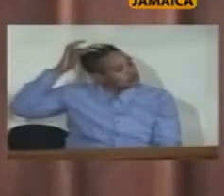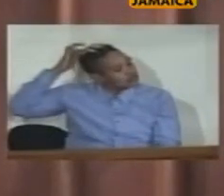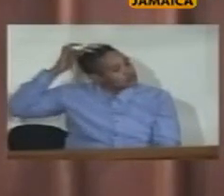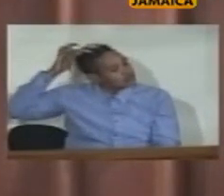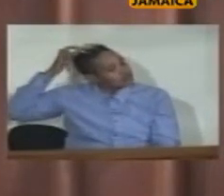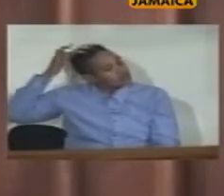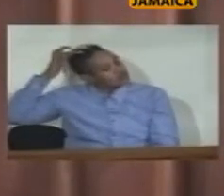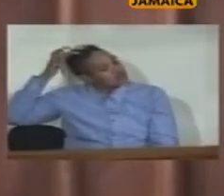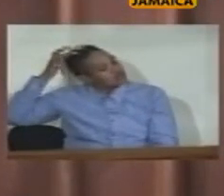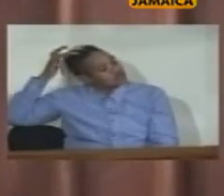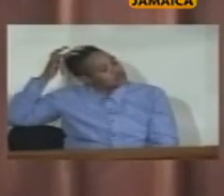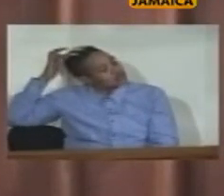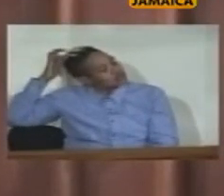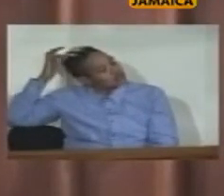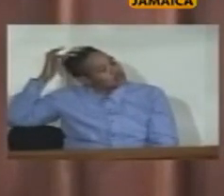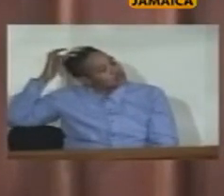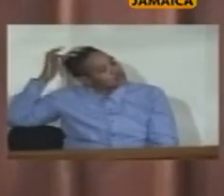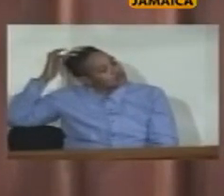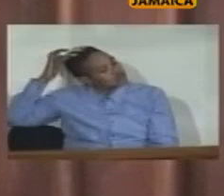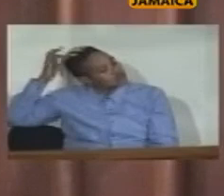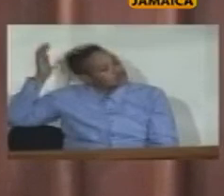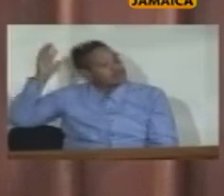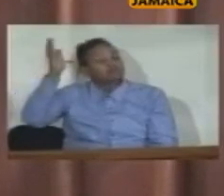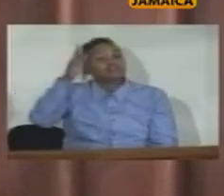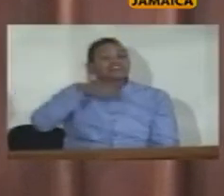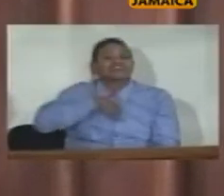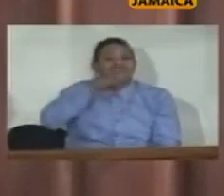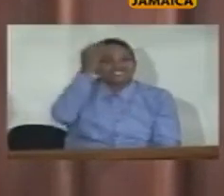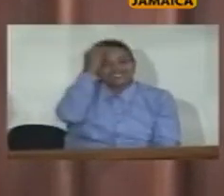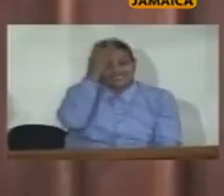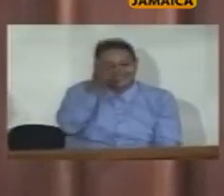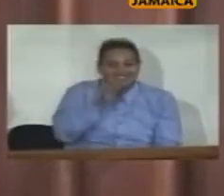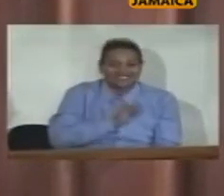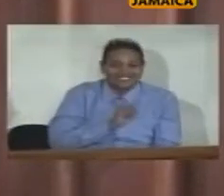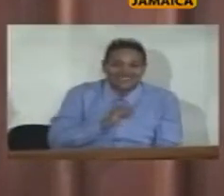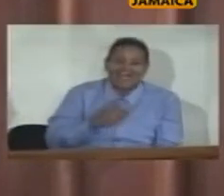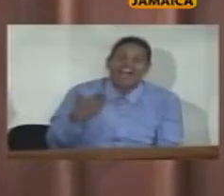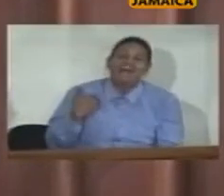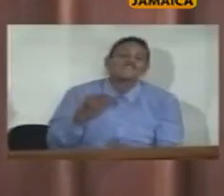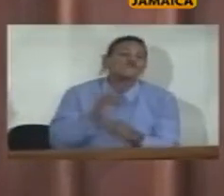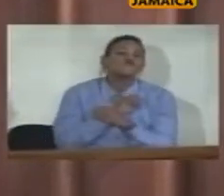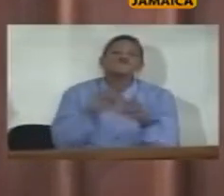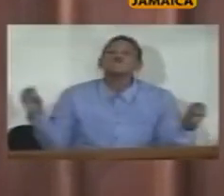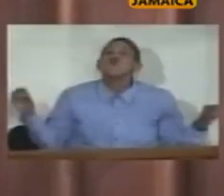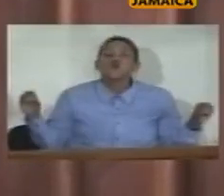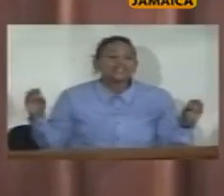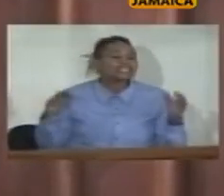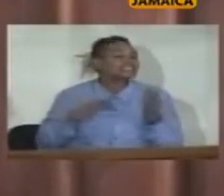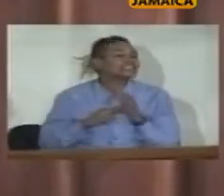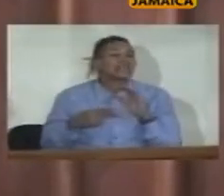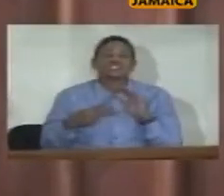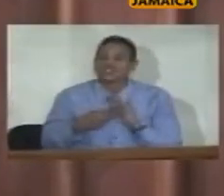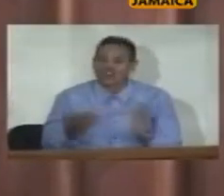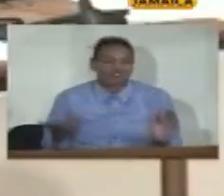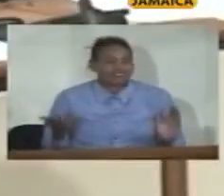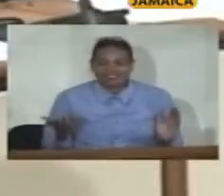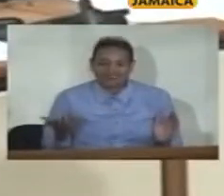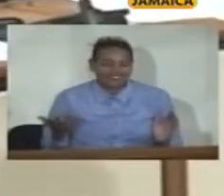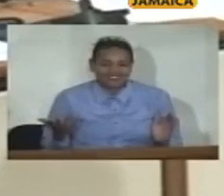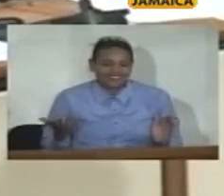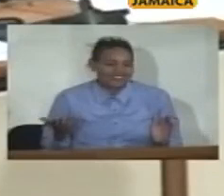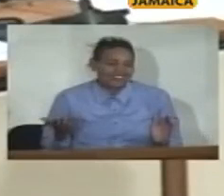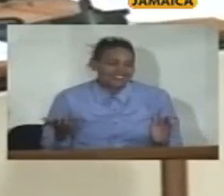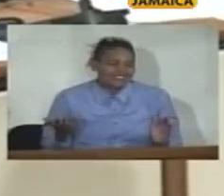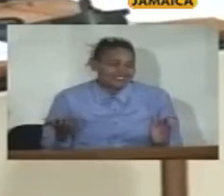Mr. Speaker, I indicated to you that I have absolutely no intention